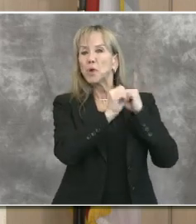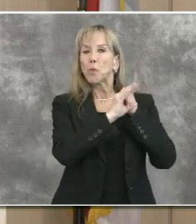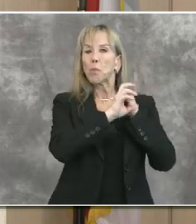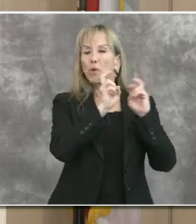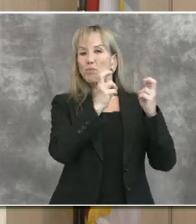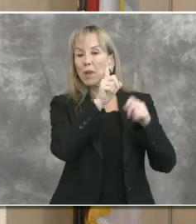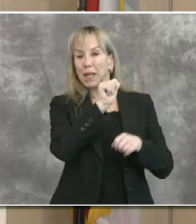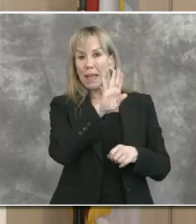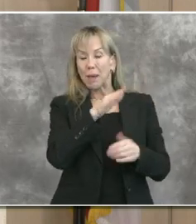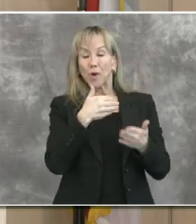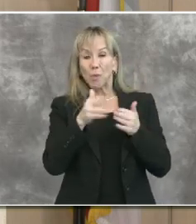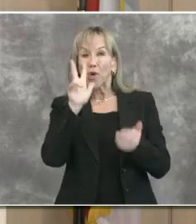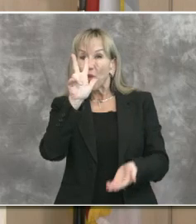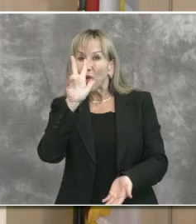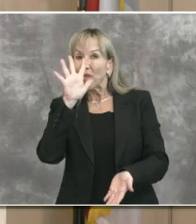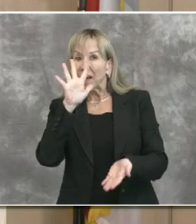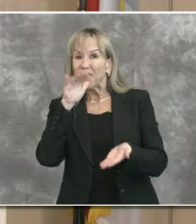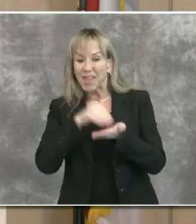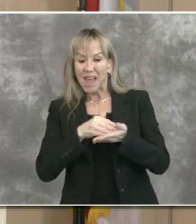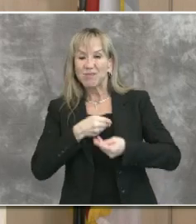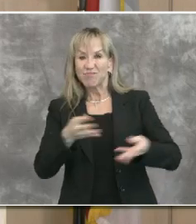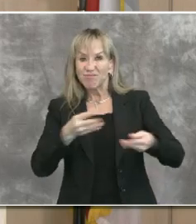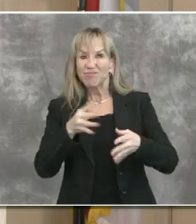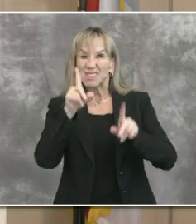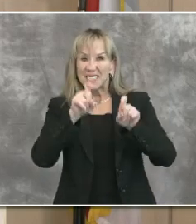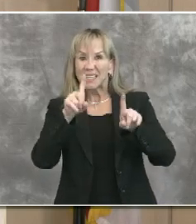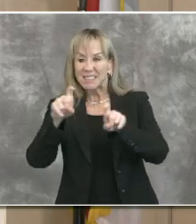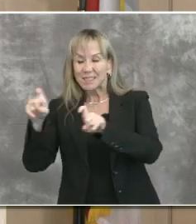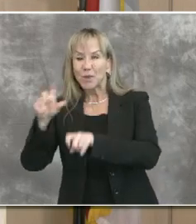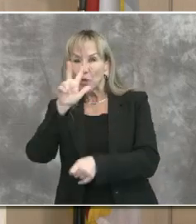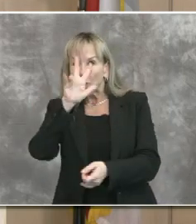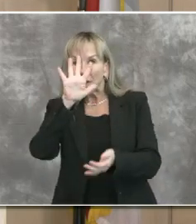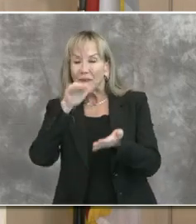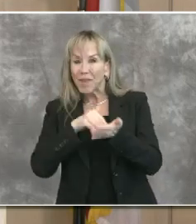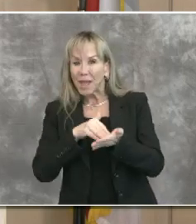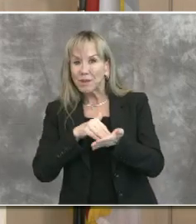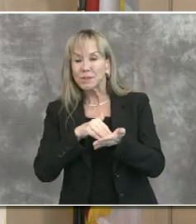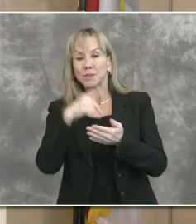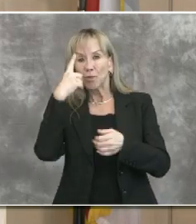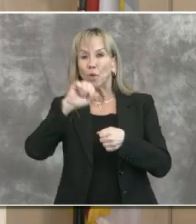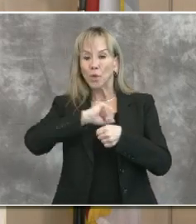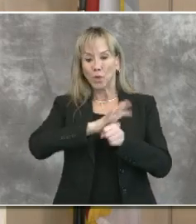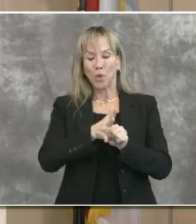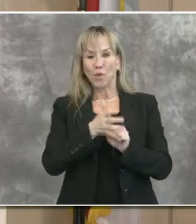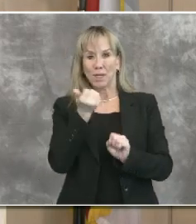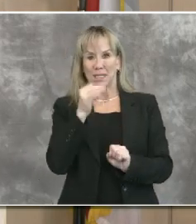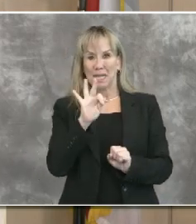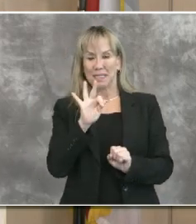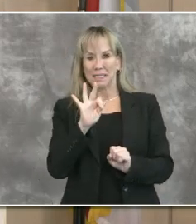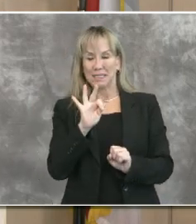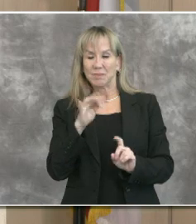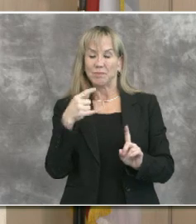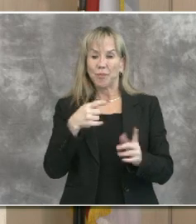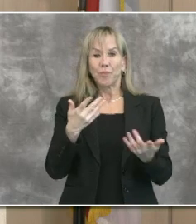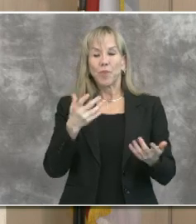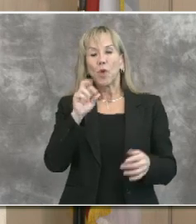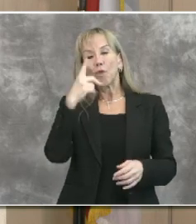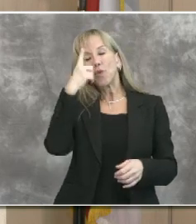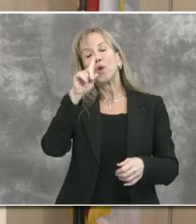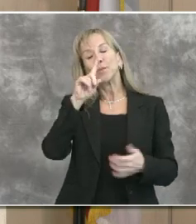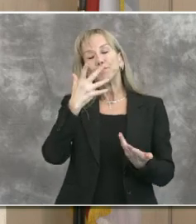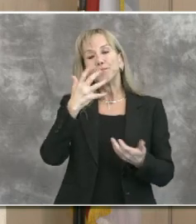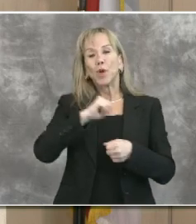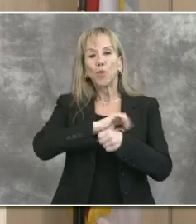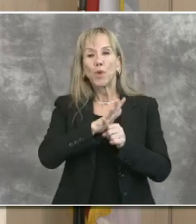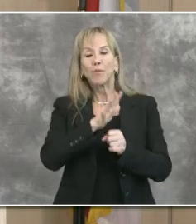almost 35,000 tests for COVID-19. Or at least for the